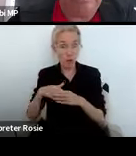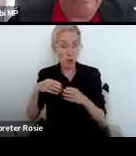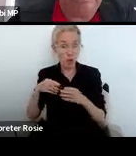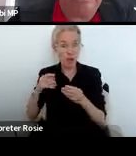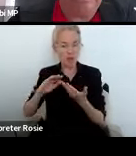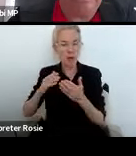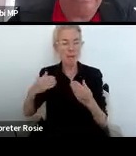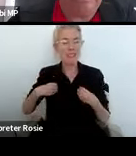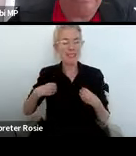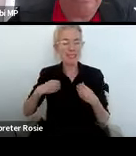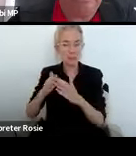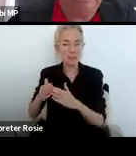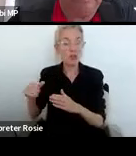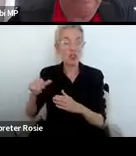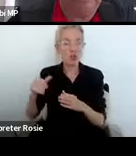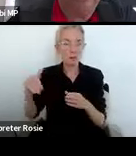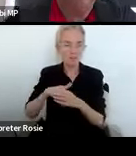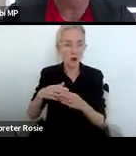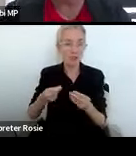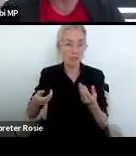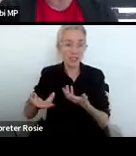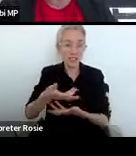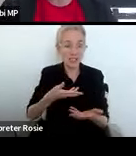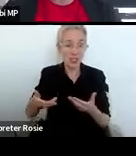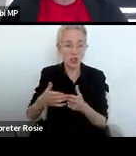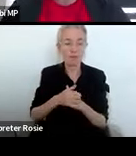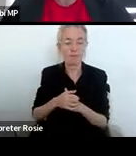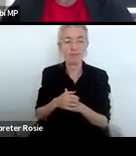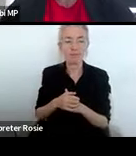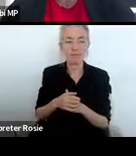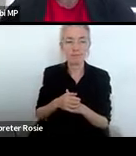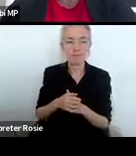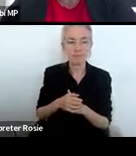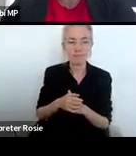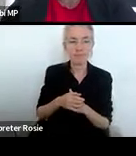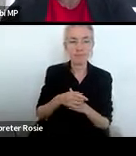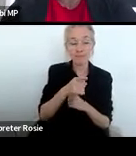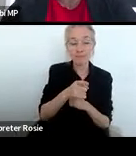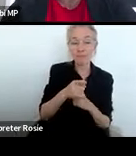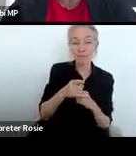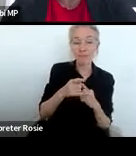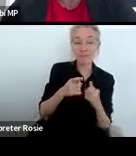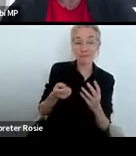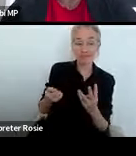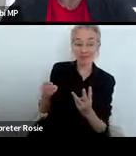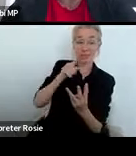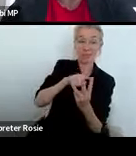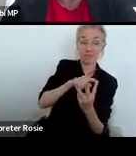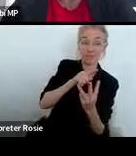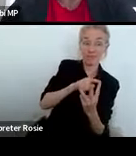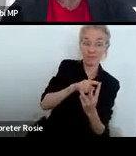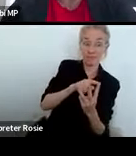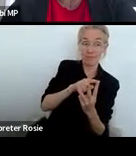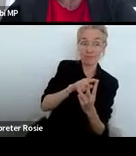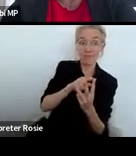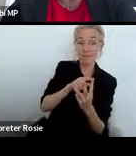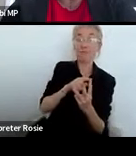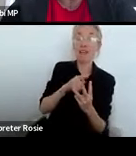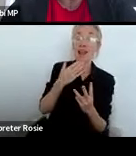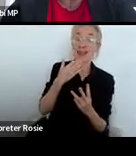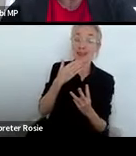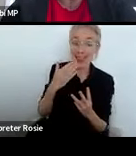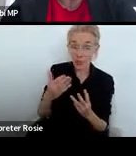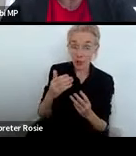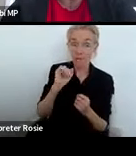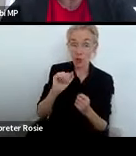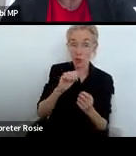Guy. Thank you for a really comprehensive written submission as well as an oral one. One of the things that's touched on, you mentioned it briefly in your oral